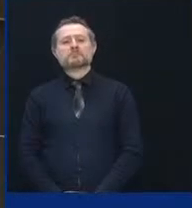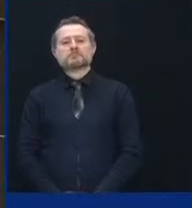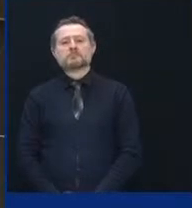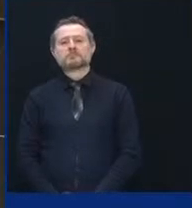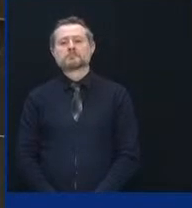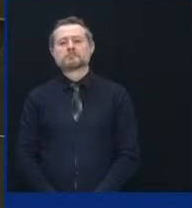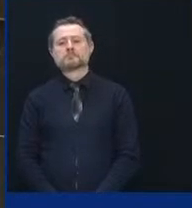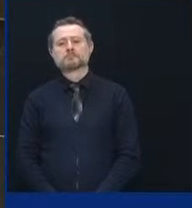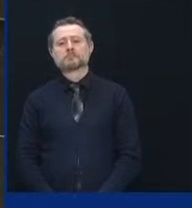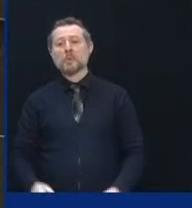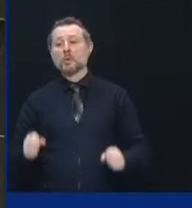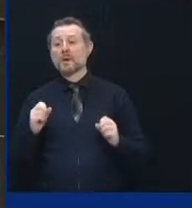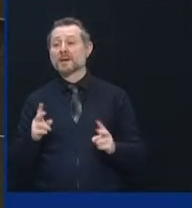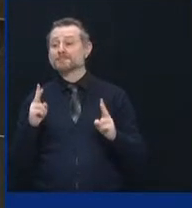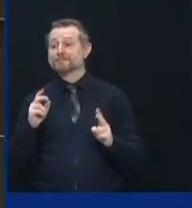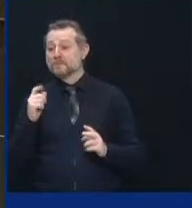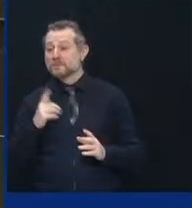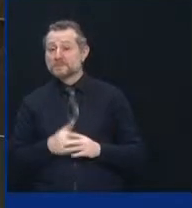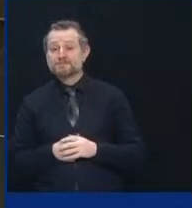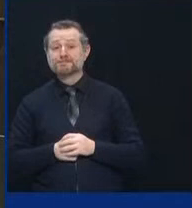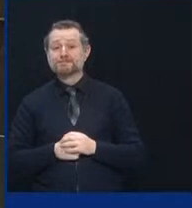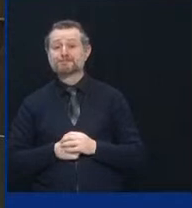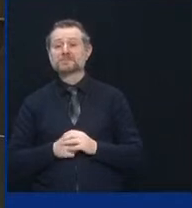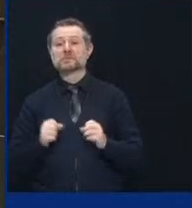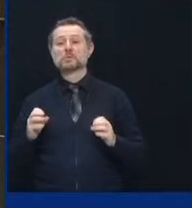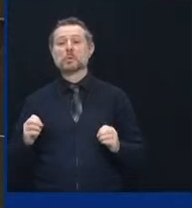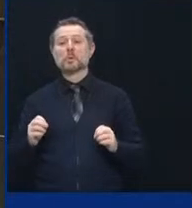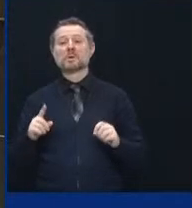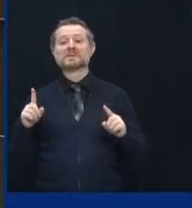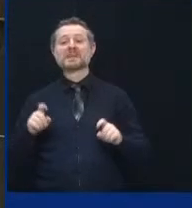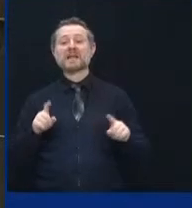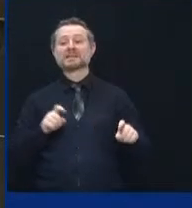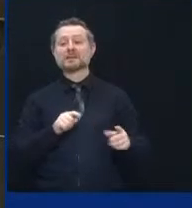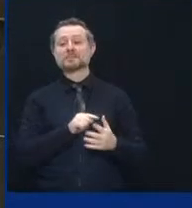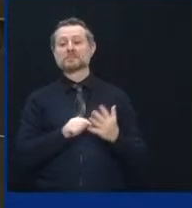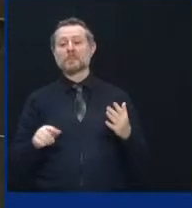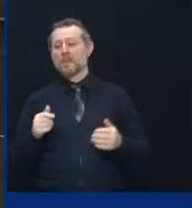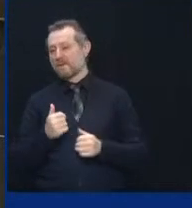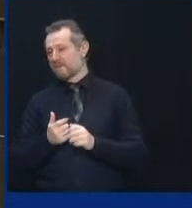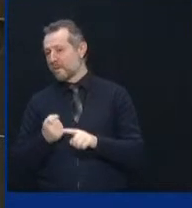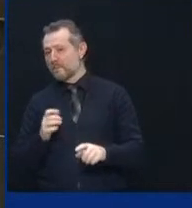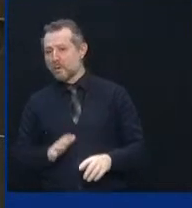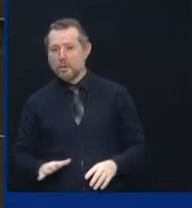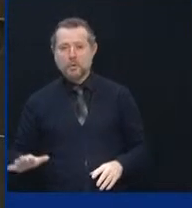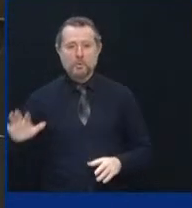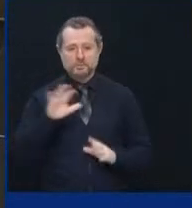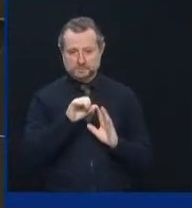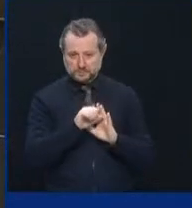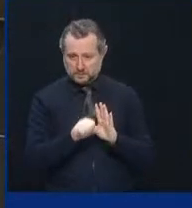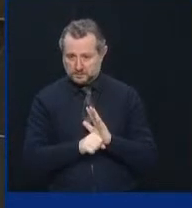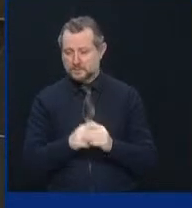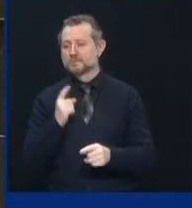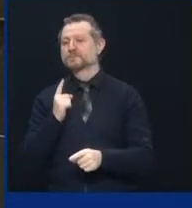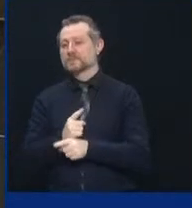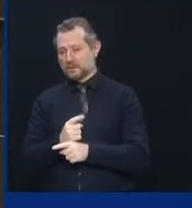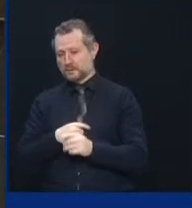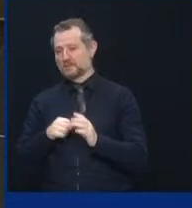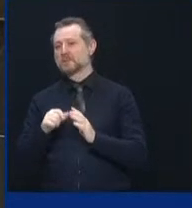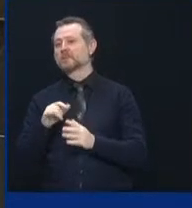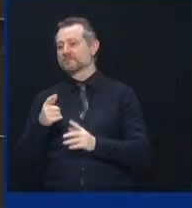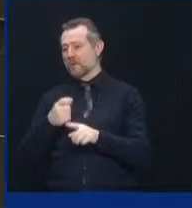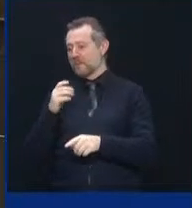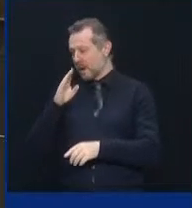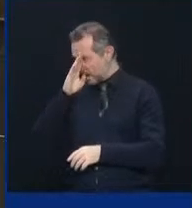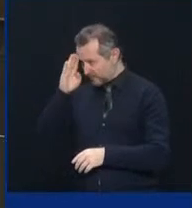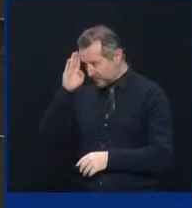Okay. The tests are from all parts of the state. Right, so we get samples from all different parts of the state. Hospitals send them in labs, send them